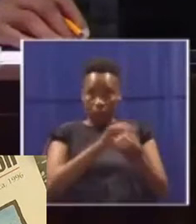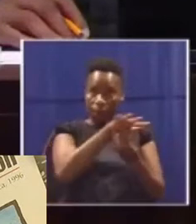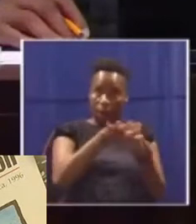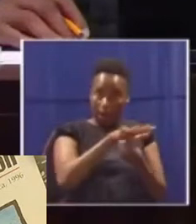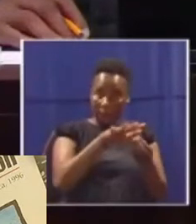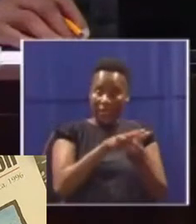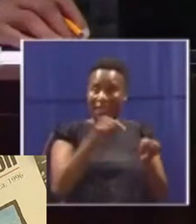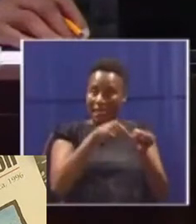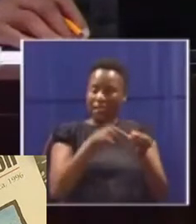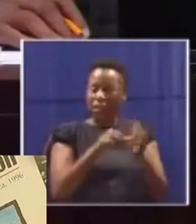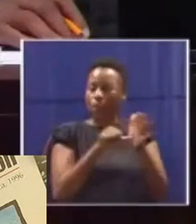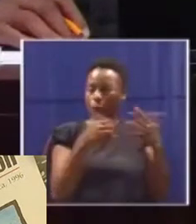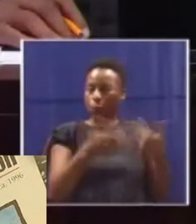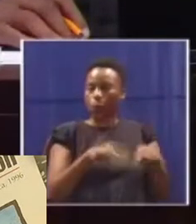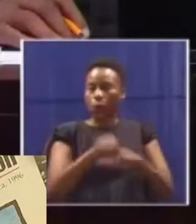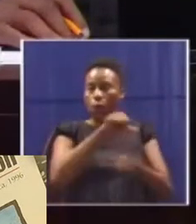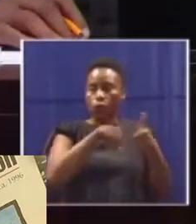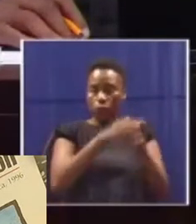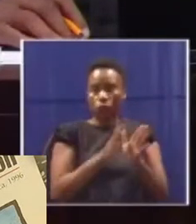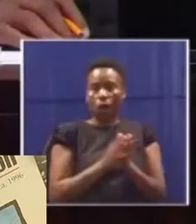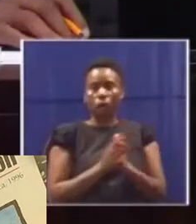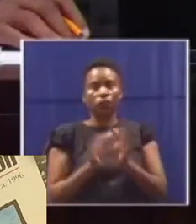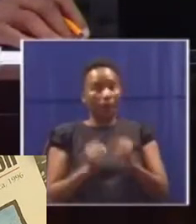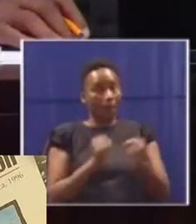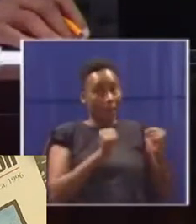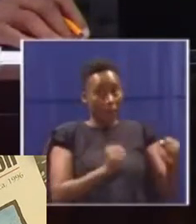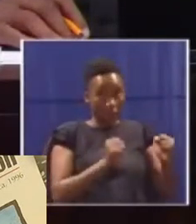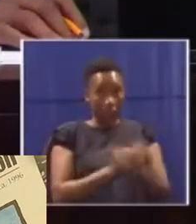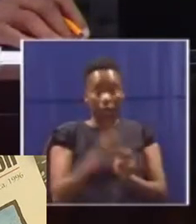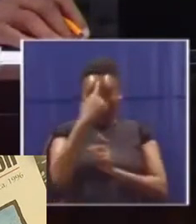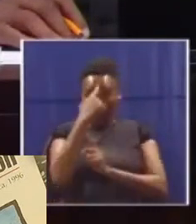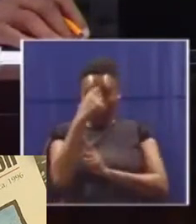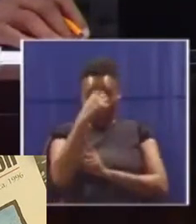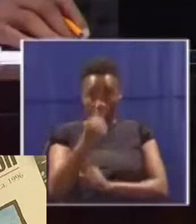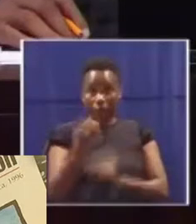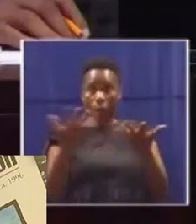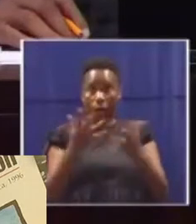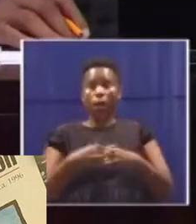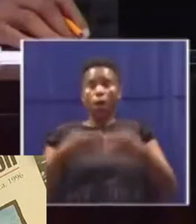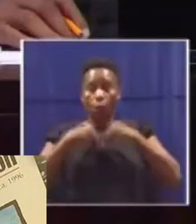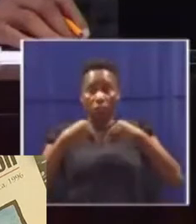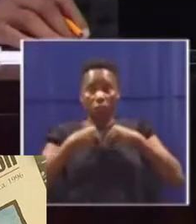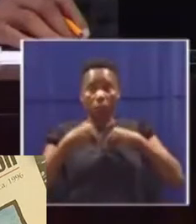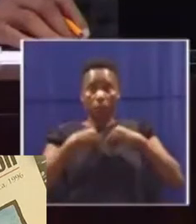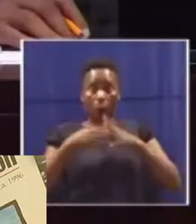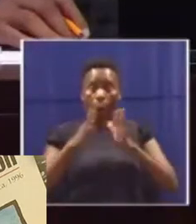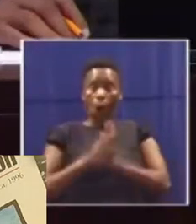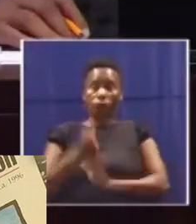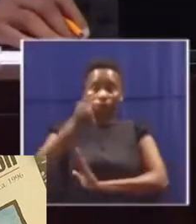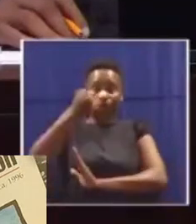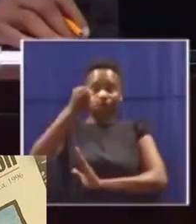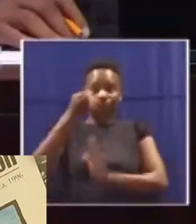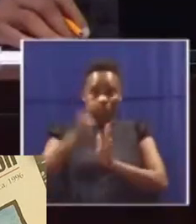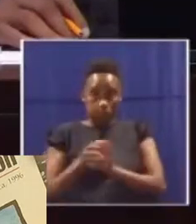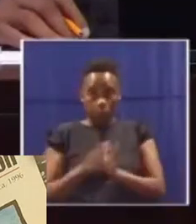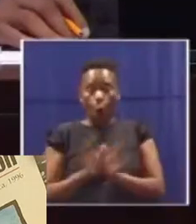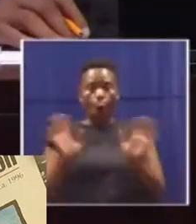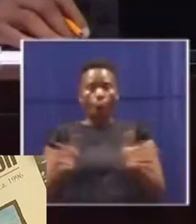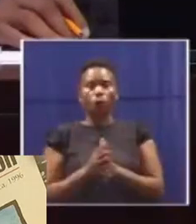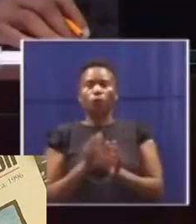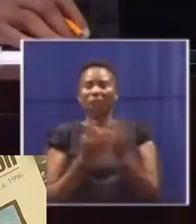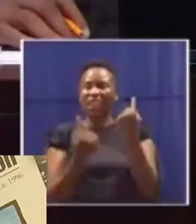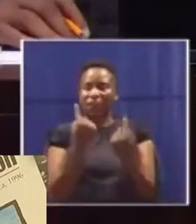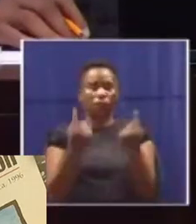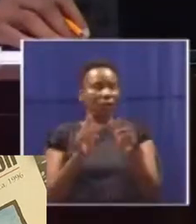as a cornerstone for social stability, the belief in the ownership of divine destiny, not only of individuals, but